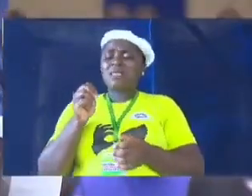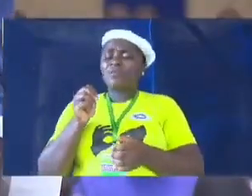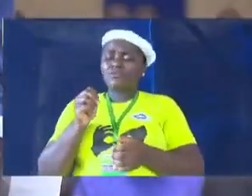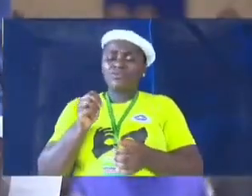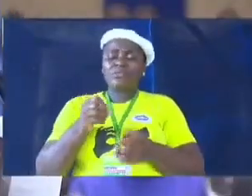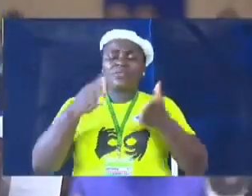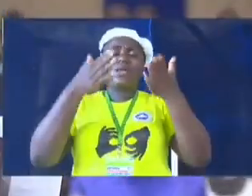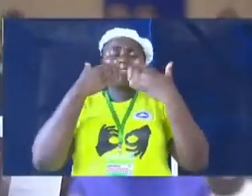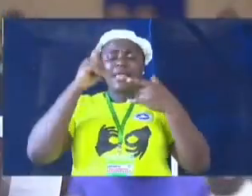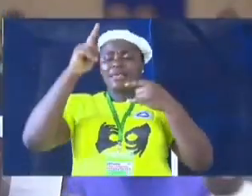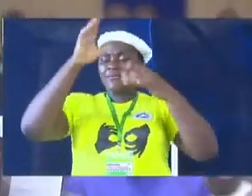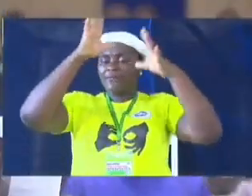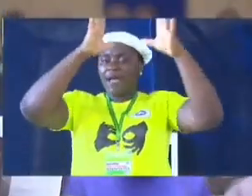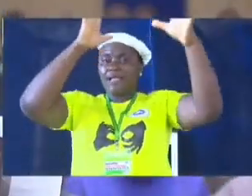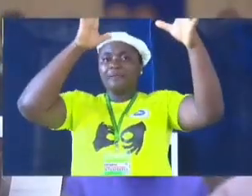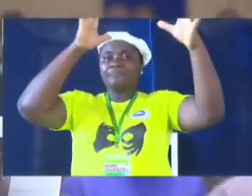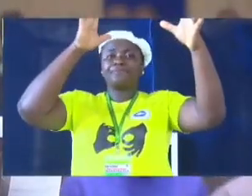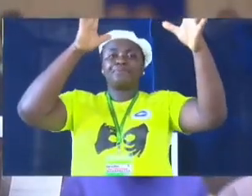Thank you, Father.